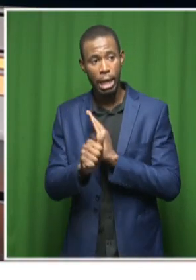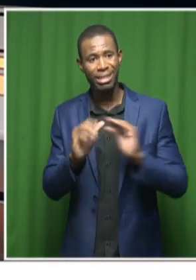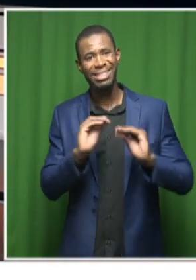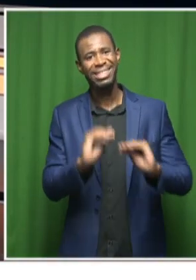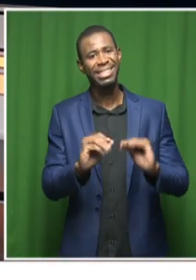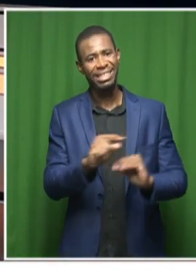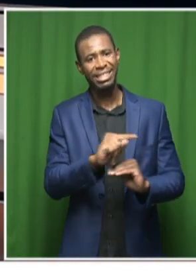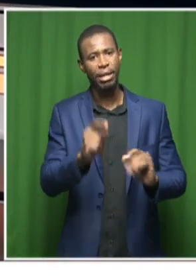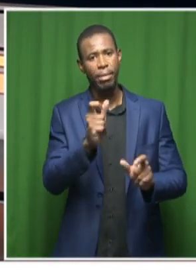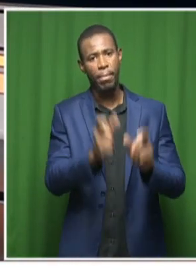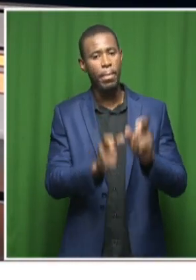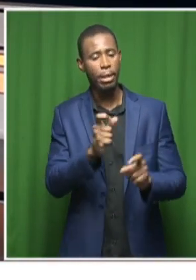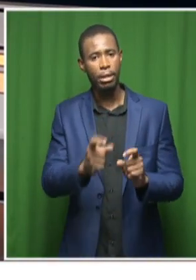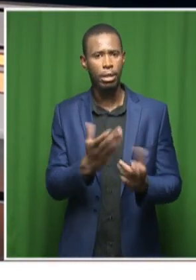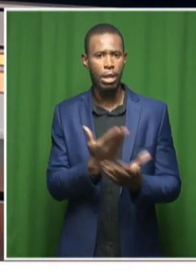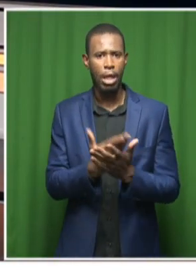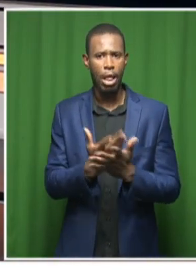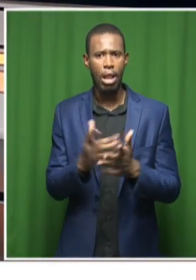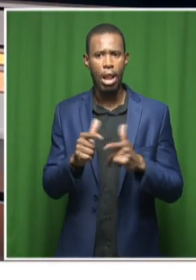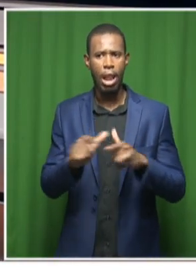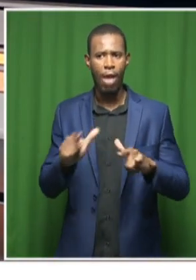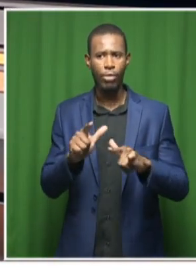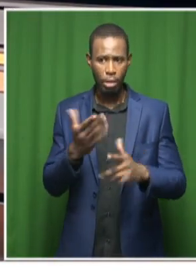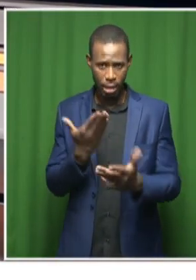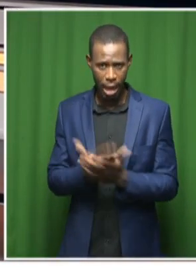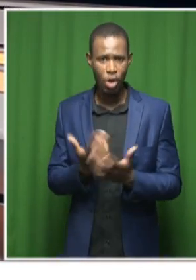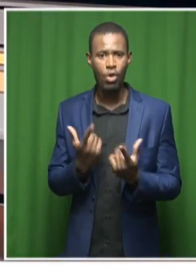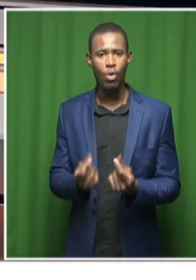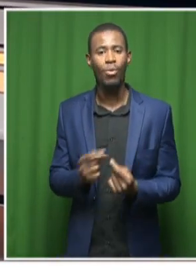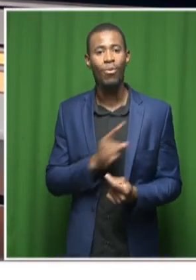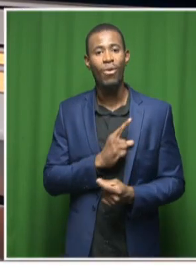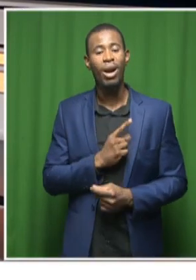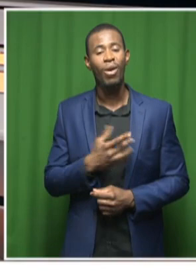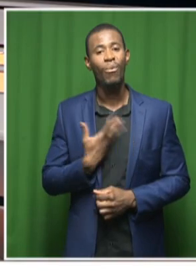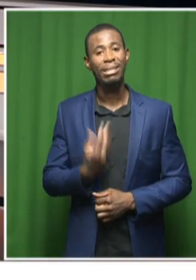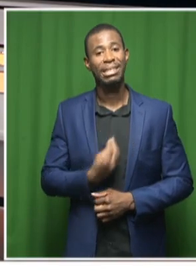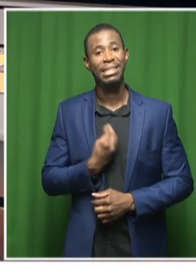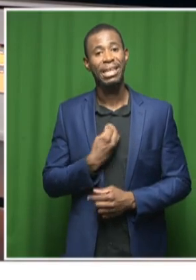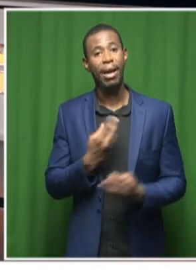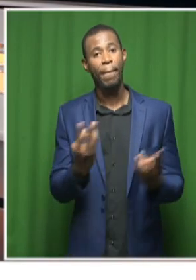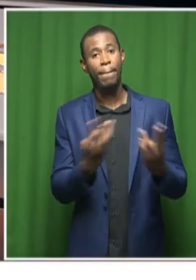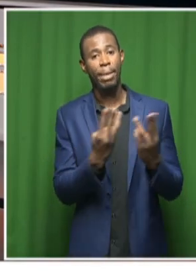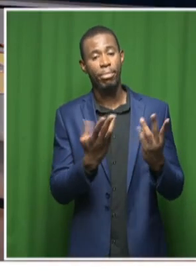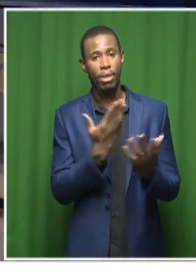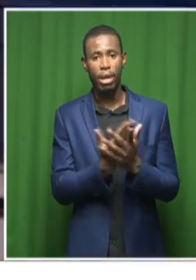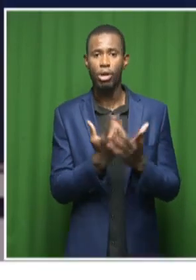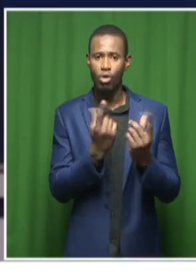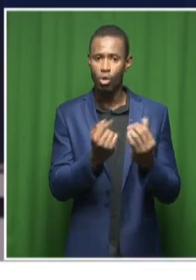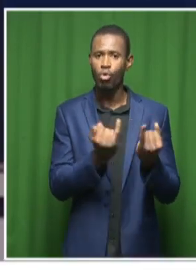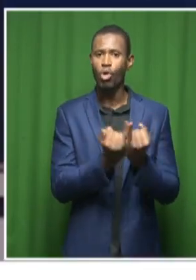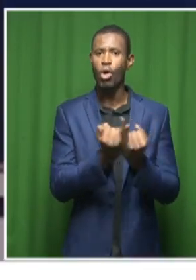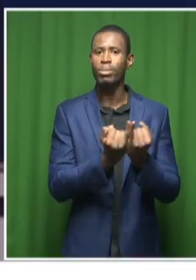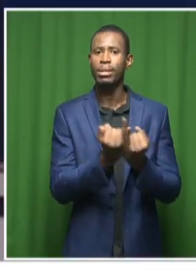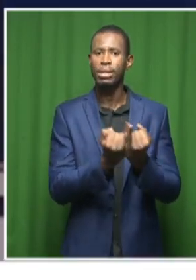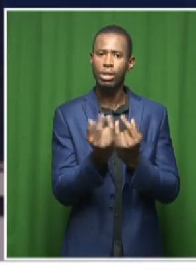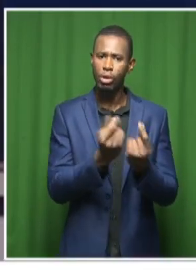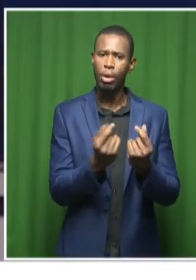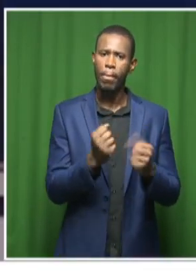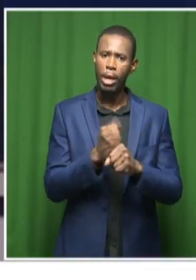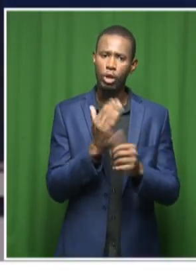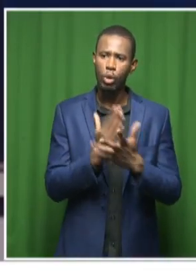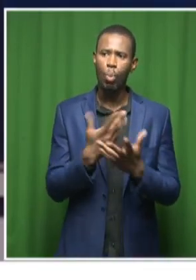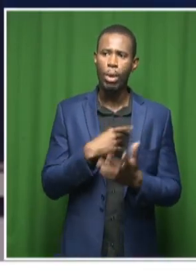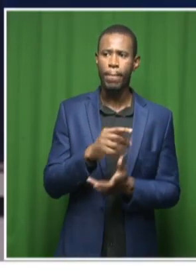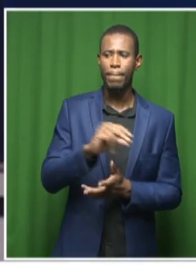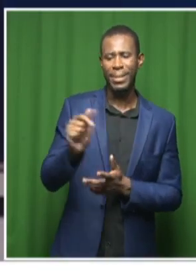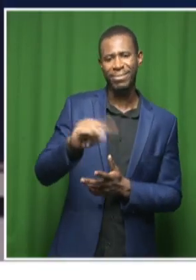are at a capacitated level. You know, because we want young people to also be competitive, you know, because we're playing in the global market now, you know, and a lot